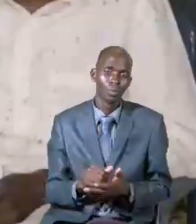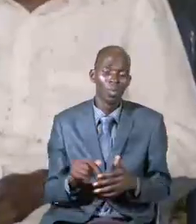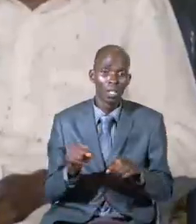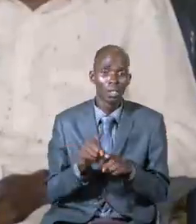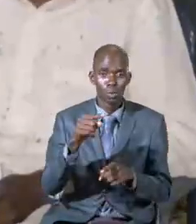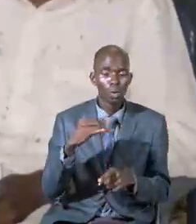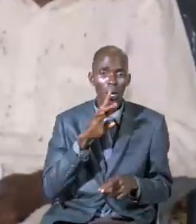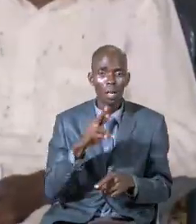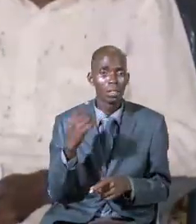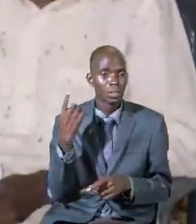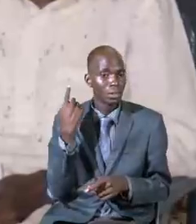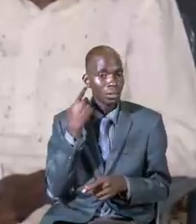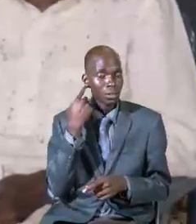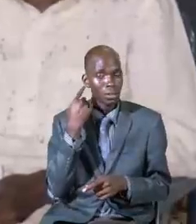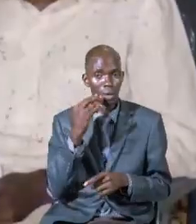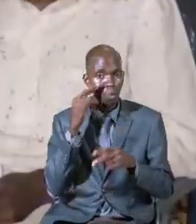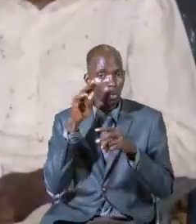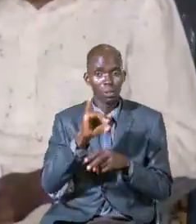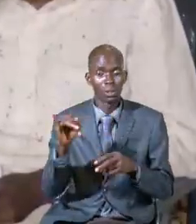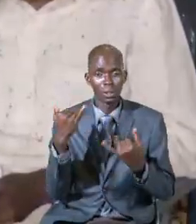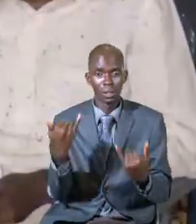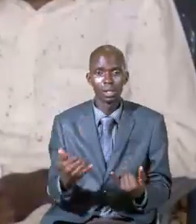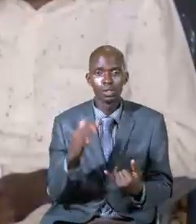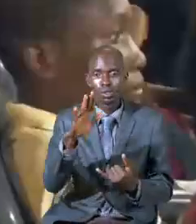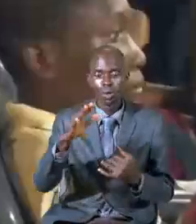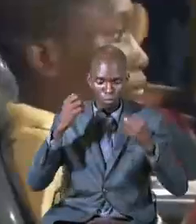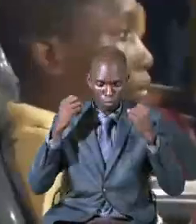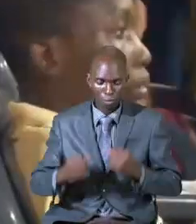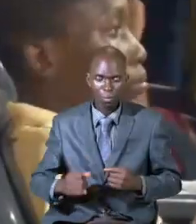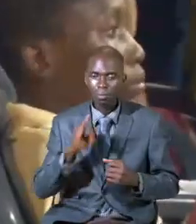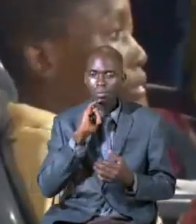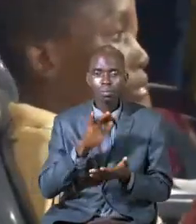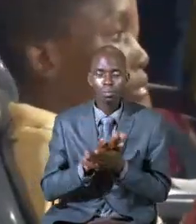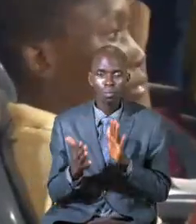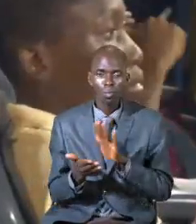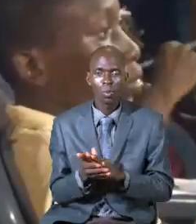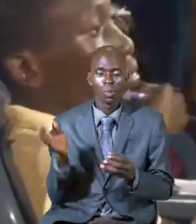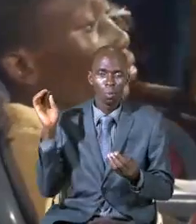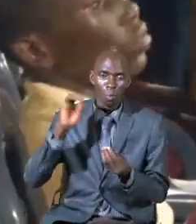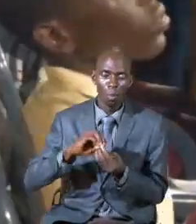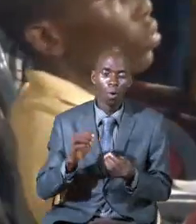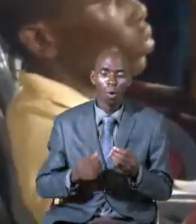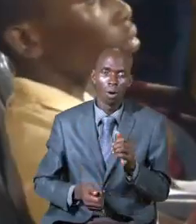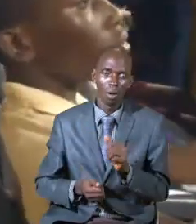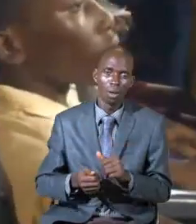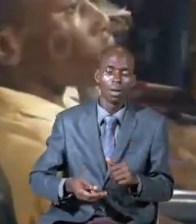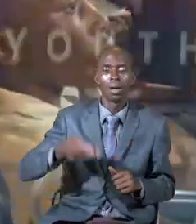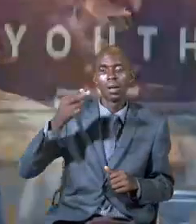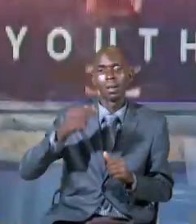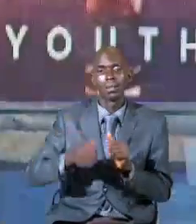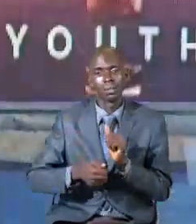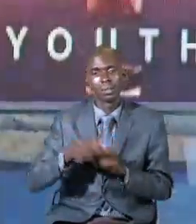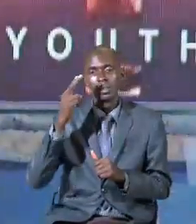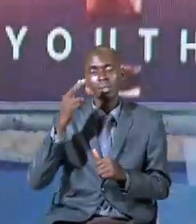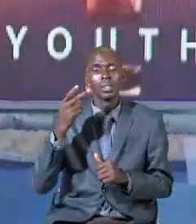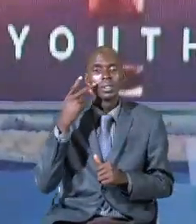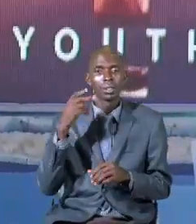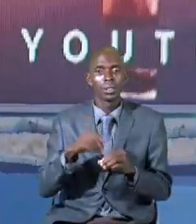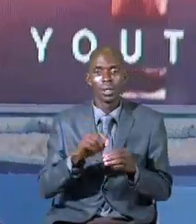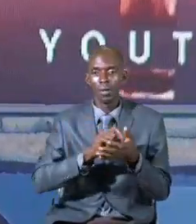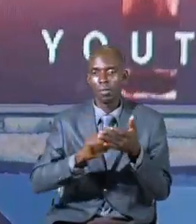higher. I said your strength is becoming higher. Look at verse 21 there. Verse 21 says, my